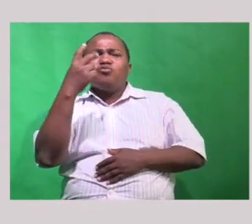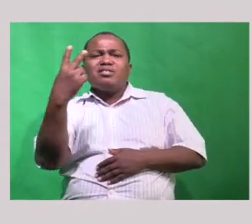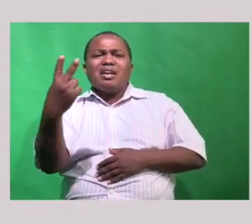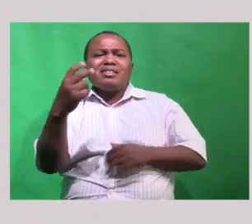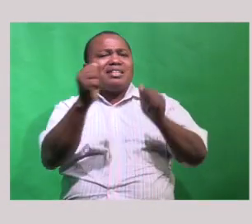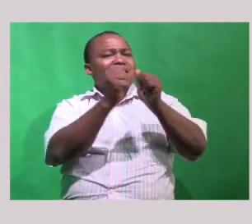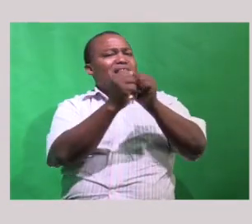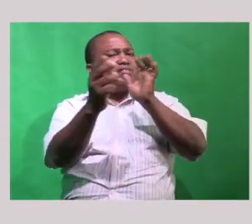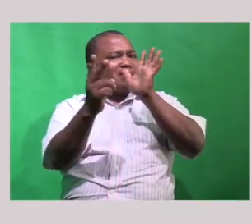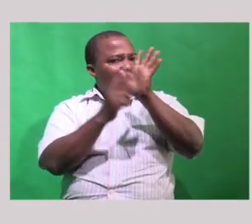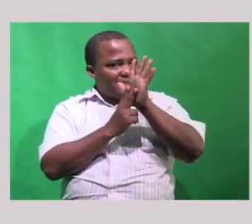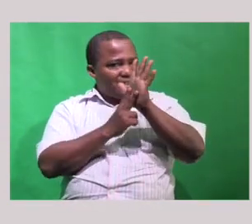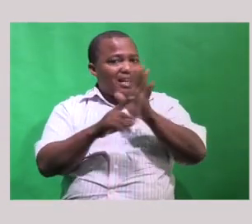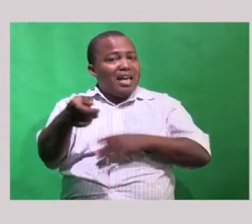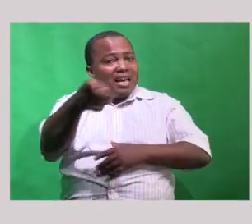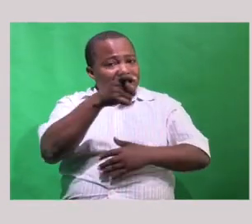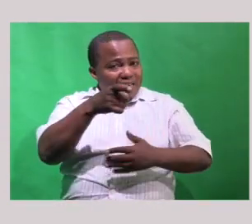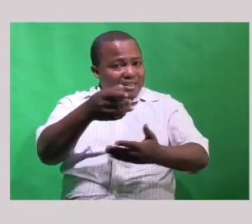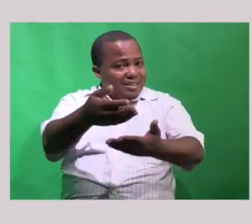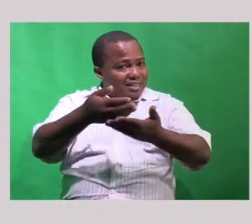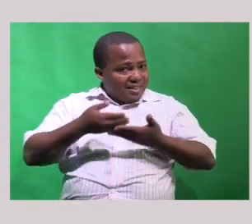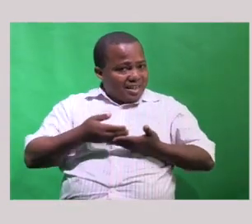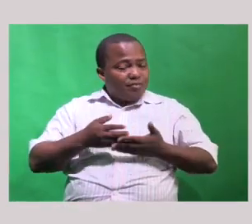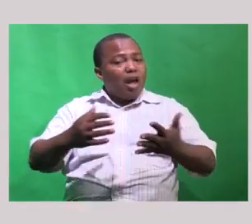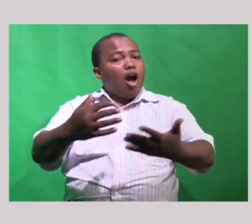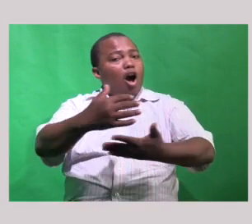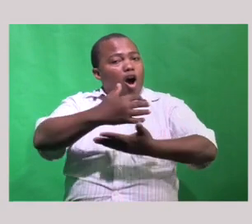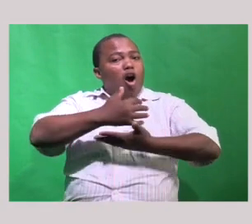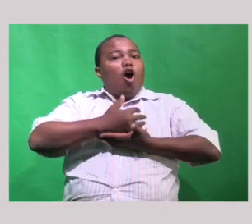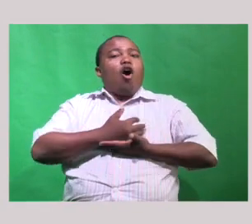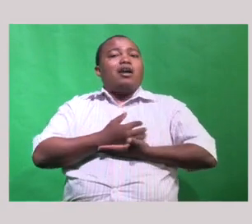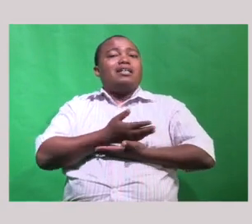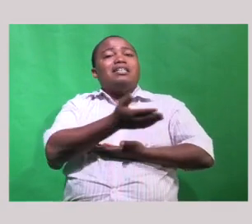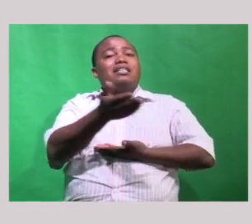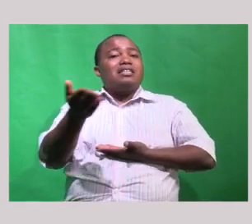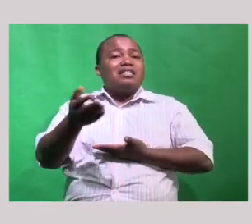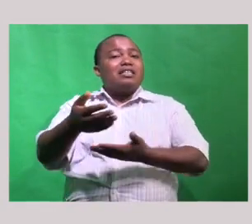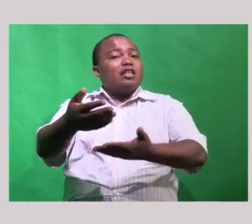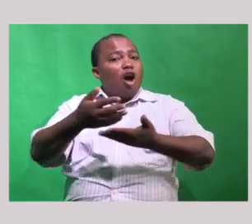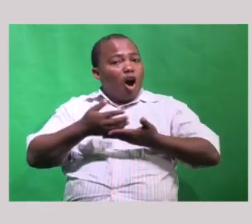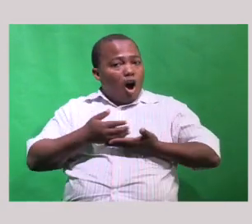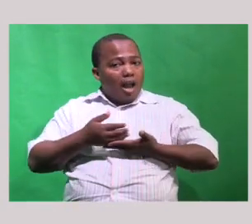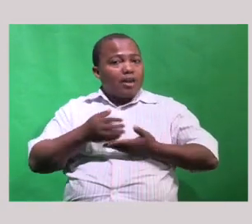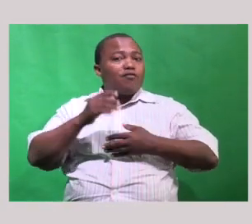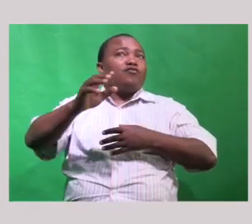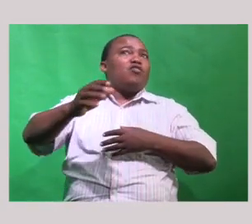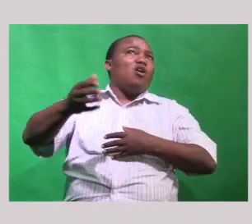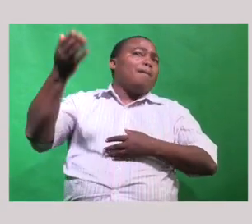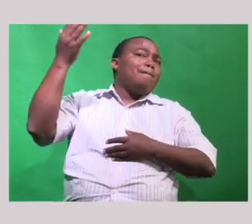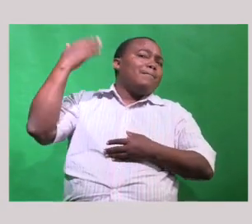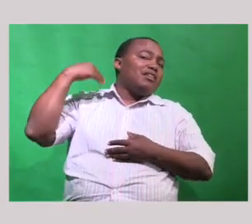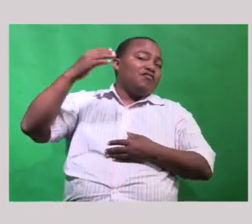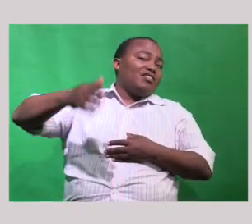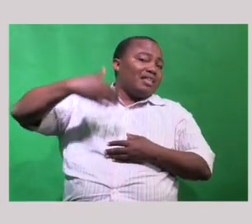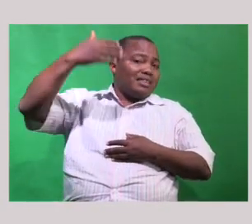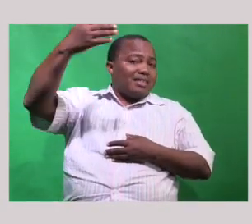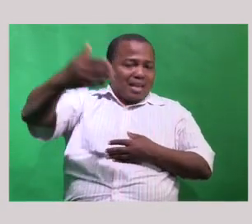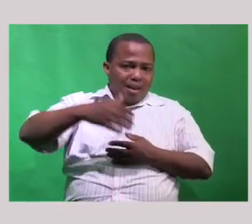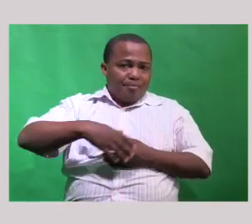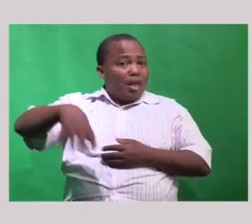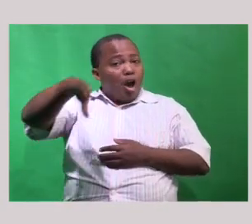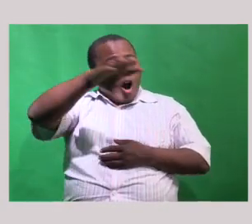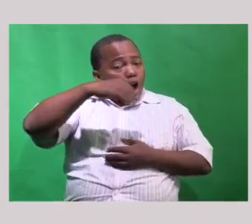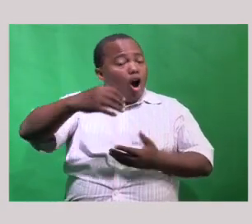2017, rent receivable owing. This is owings for previous year. All owings